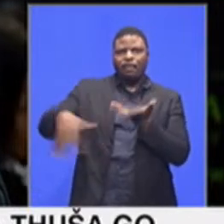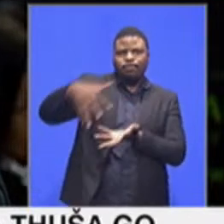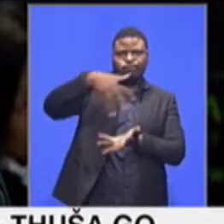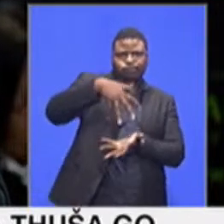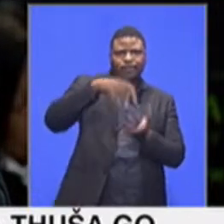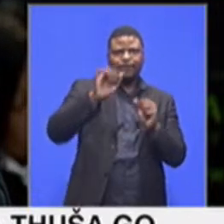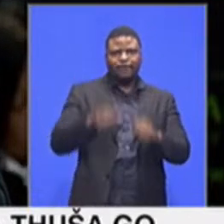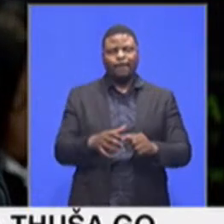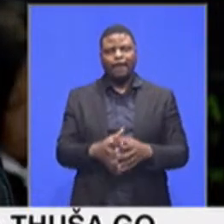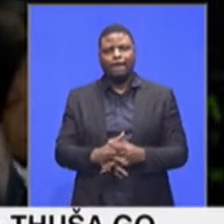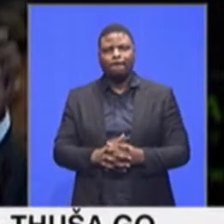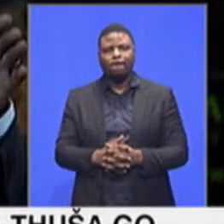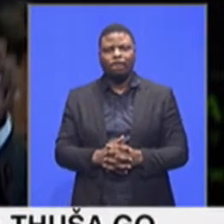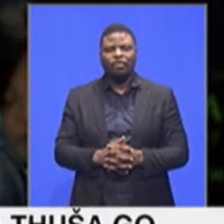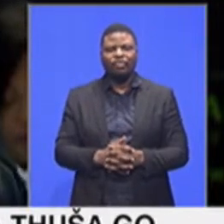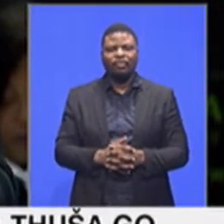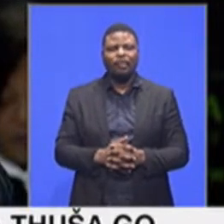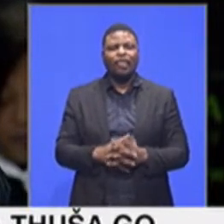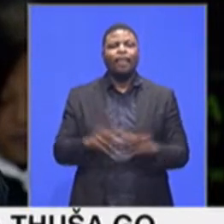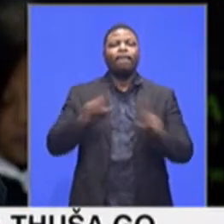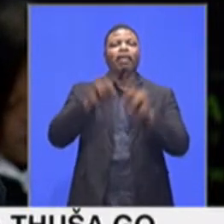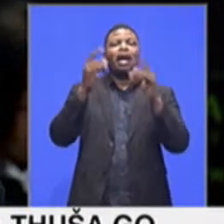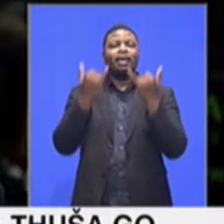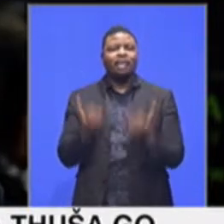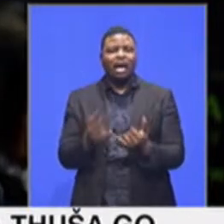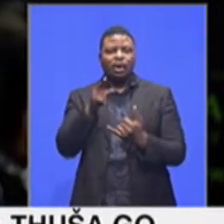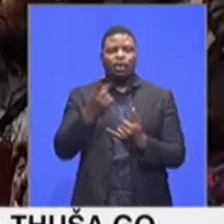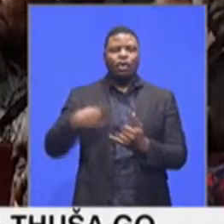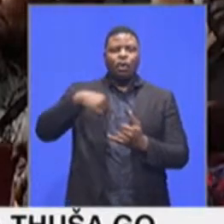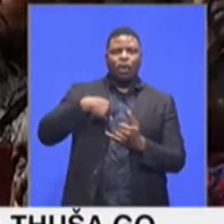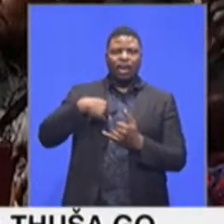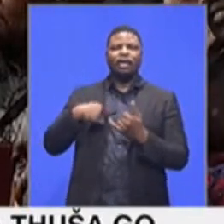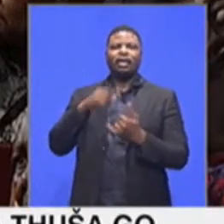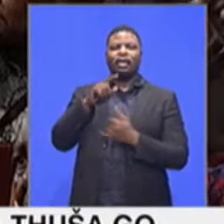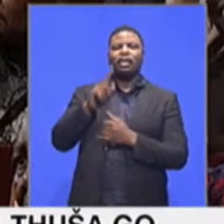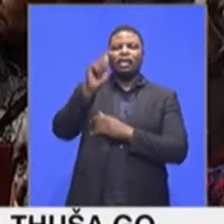there are no major tax proposals in this budget.